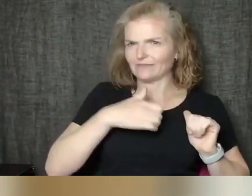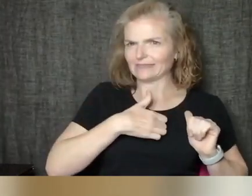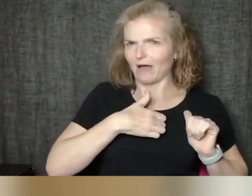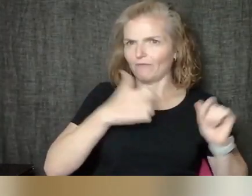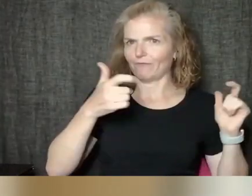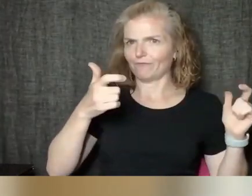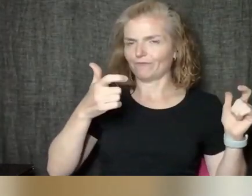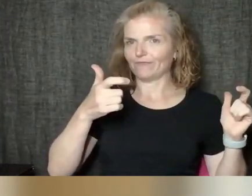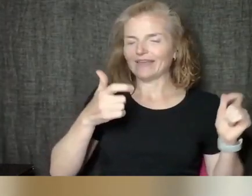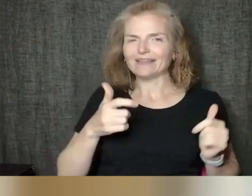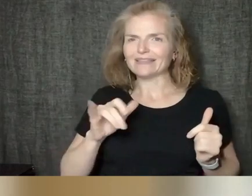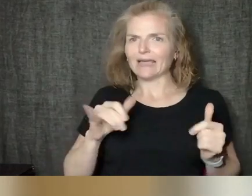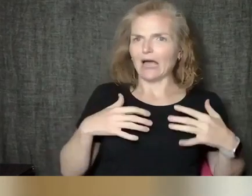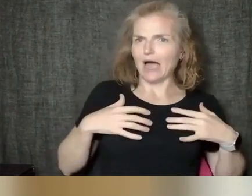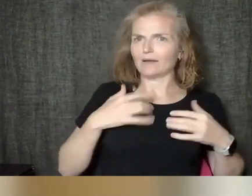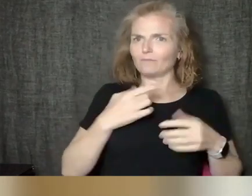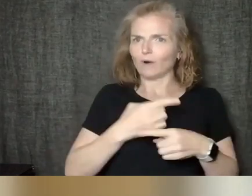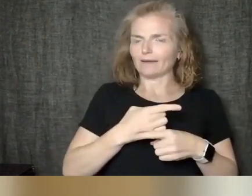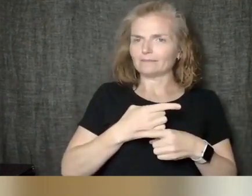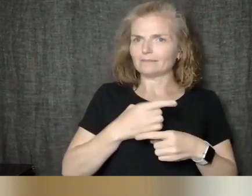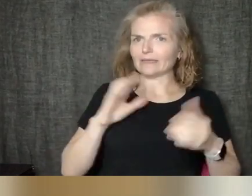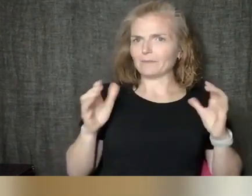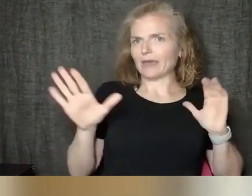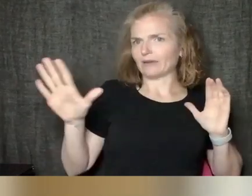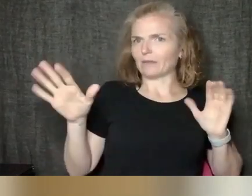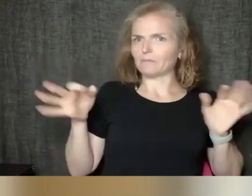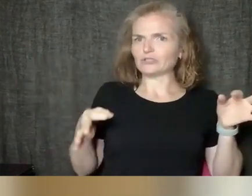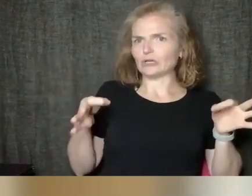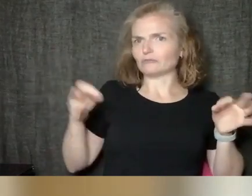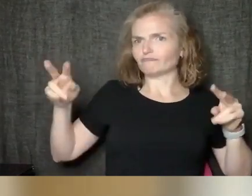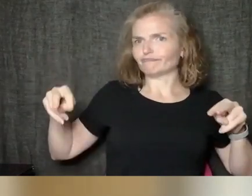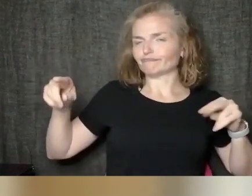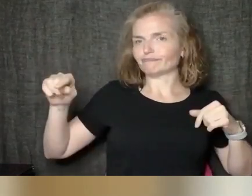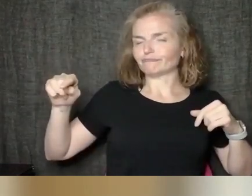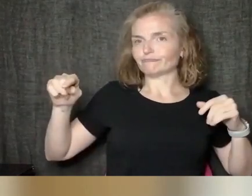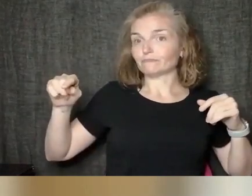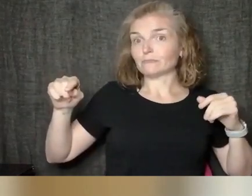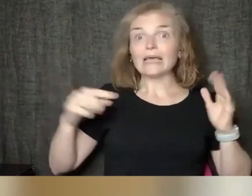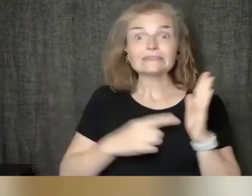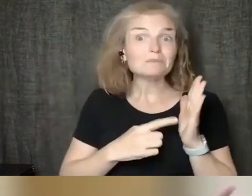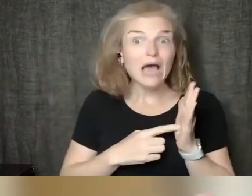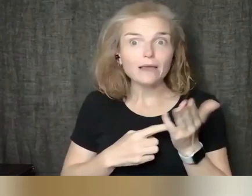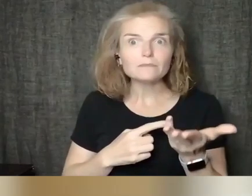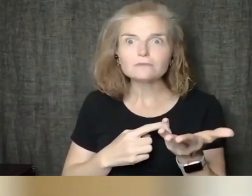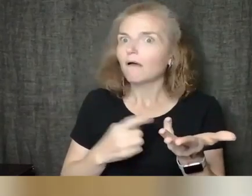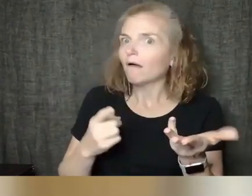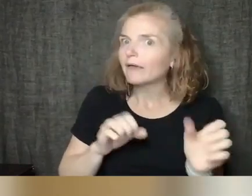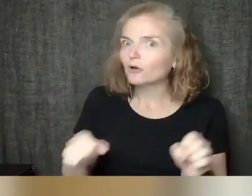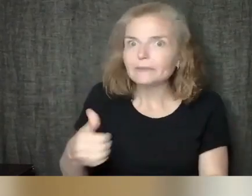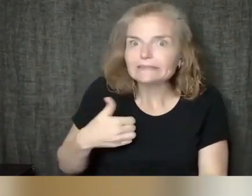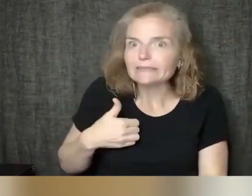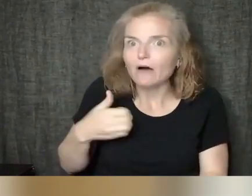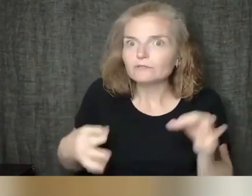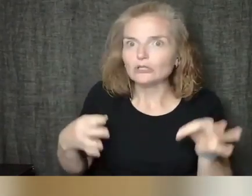a self-righteousness compared to judgment of others, or sometimes it's self-judgment. I'm so horrible and they're